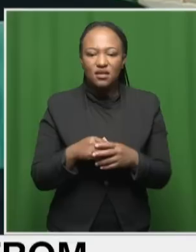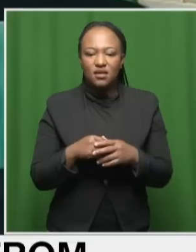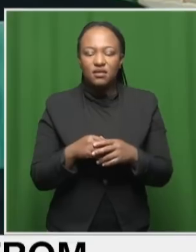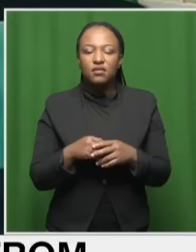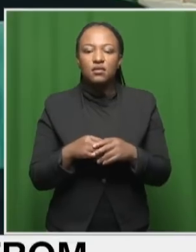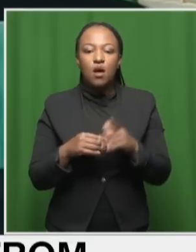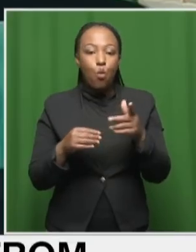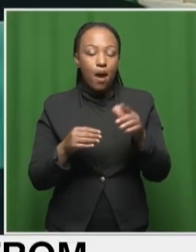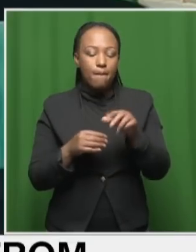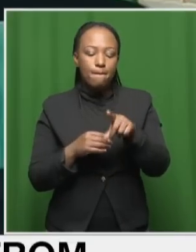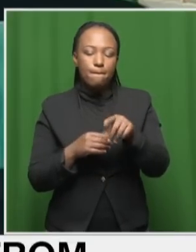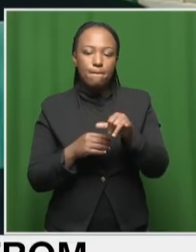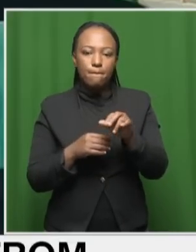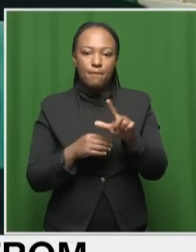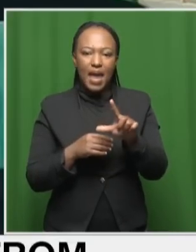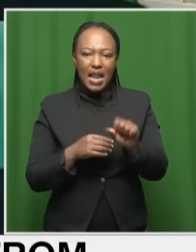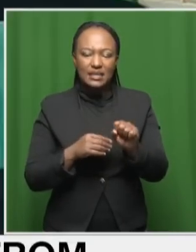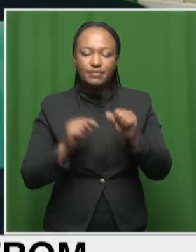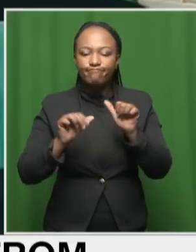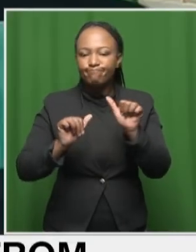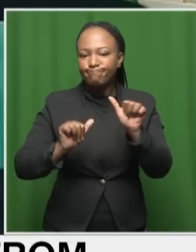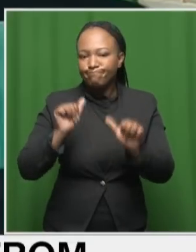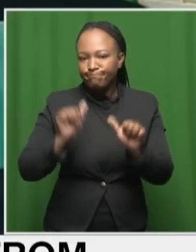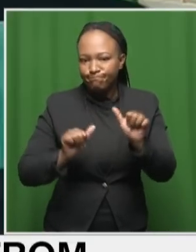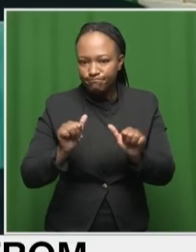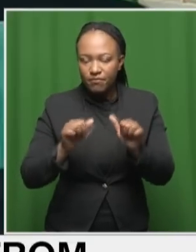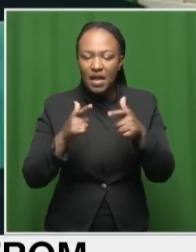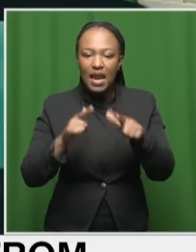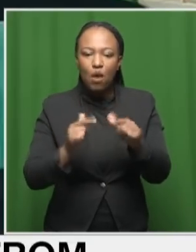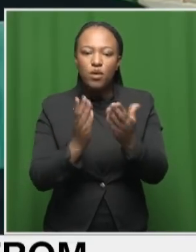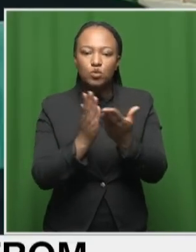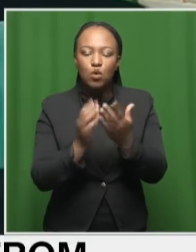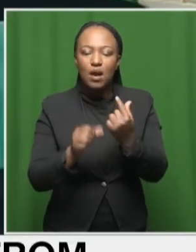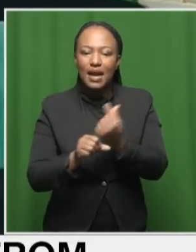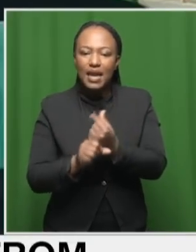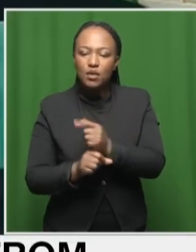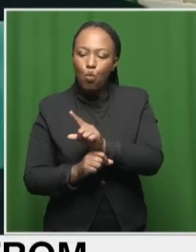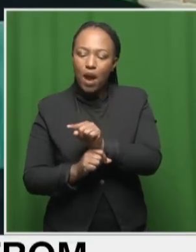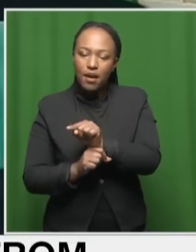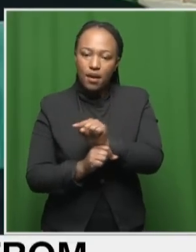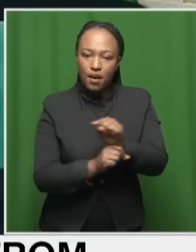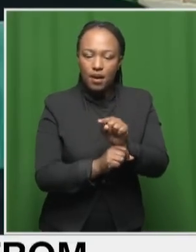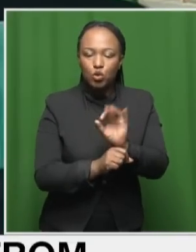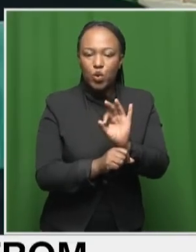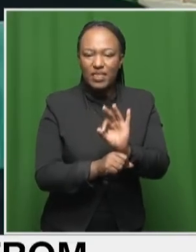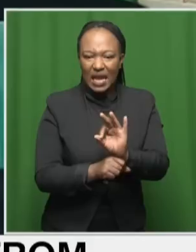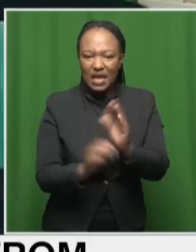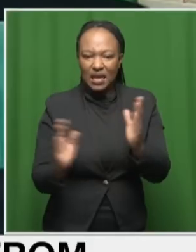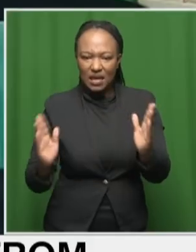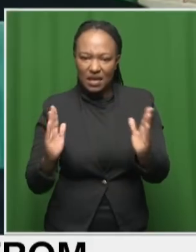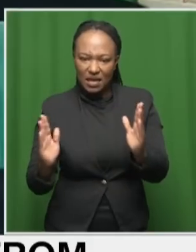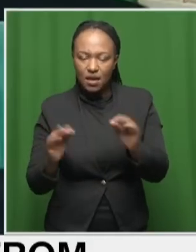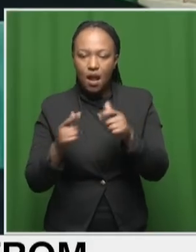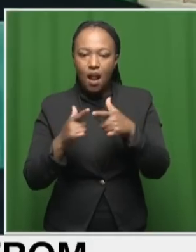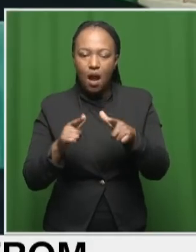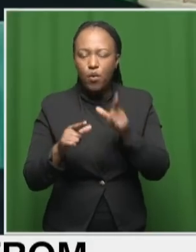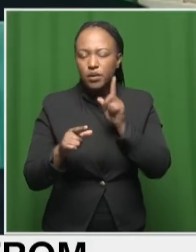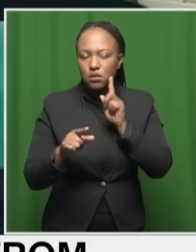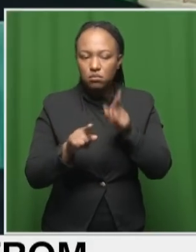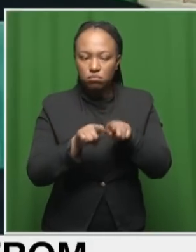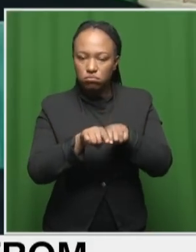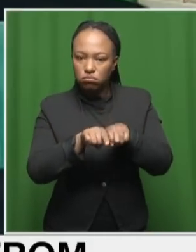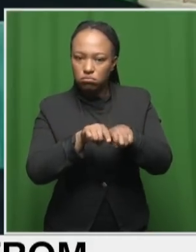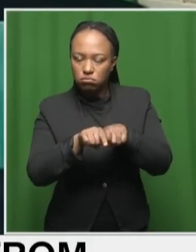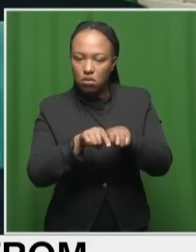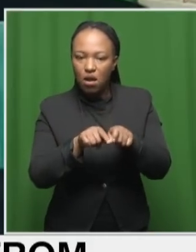PIRLS assessment is done is that whatever the language of the school is in grades 1, 2, and 3, that's the language that gets tested when they